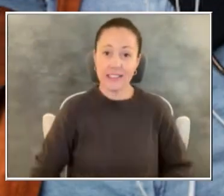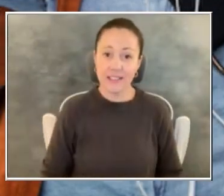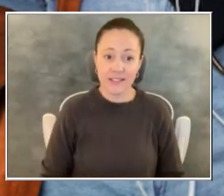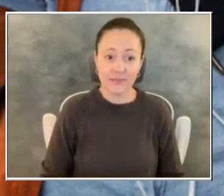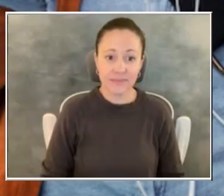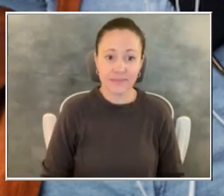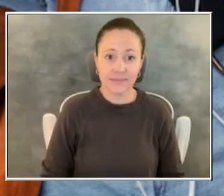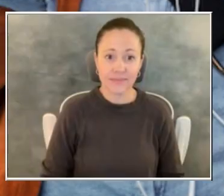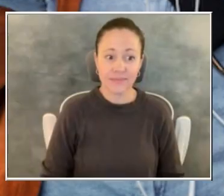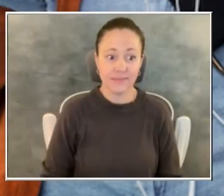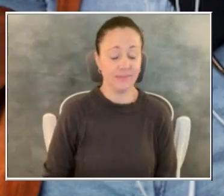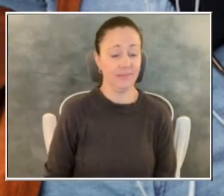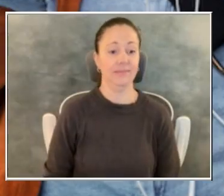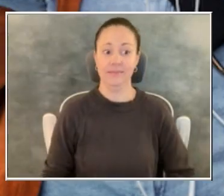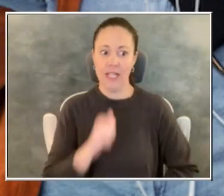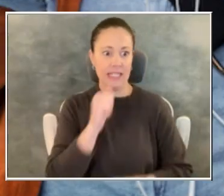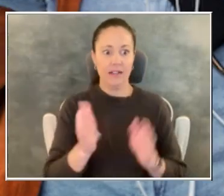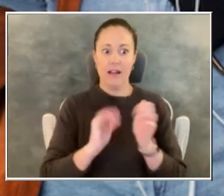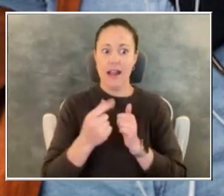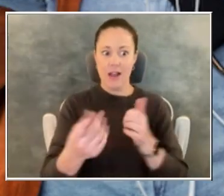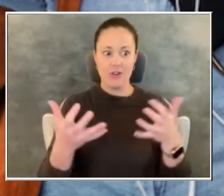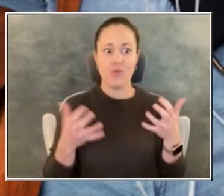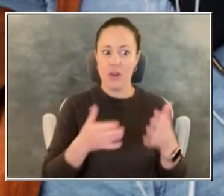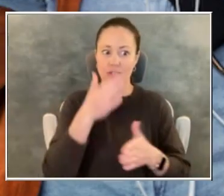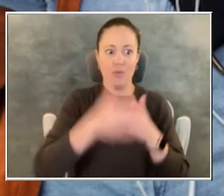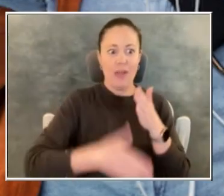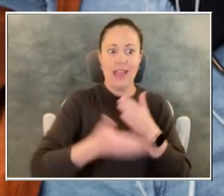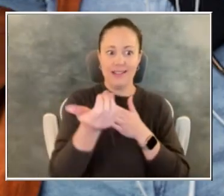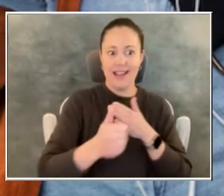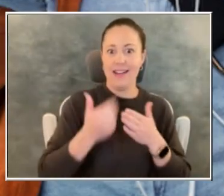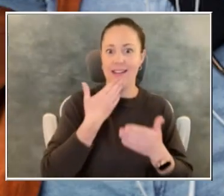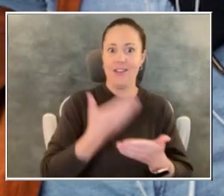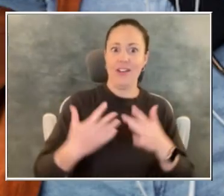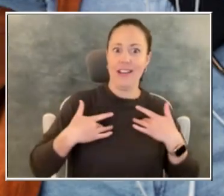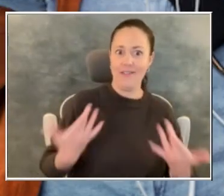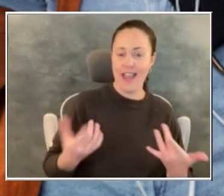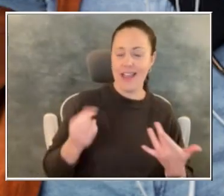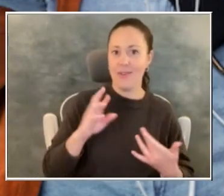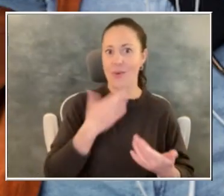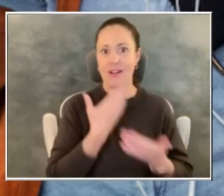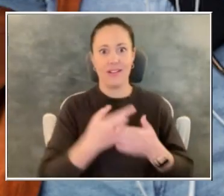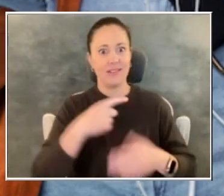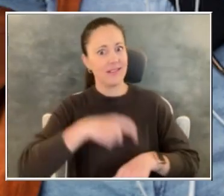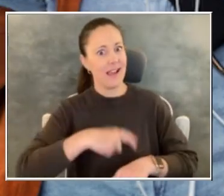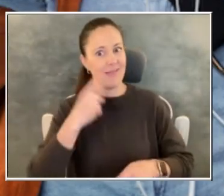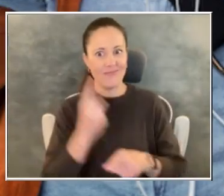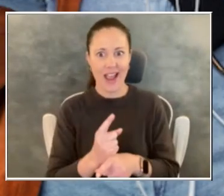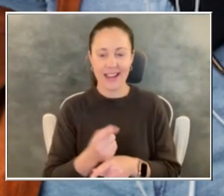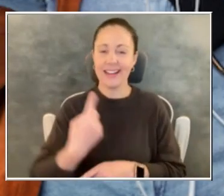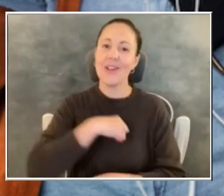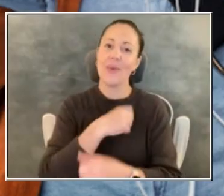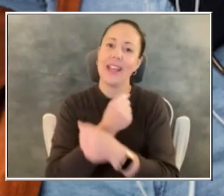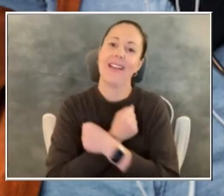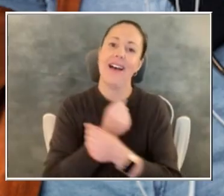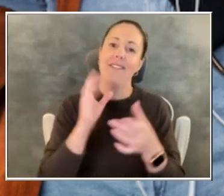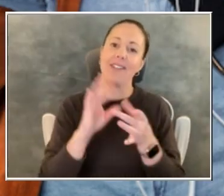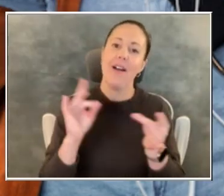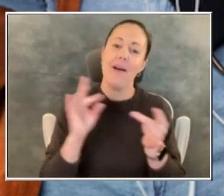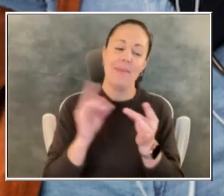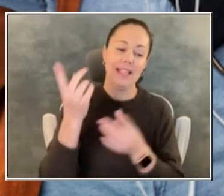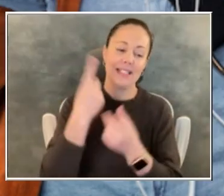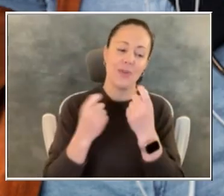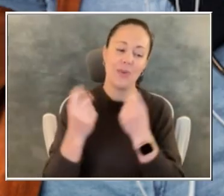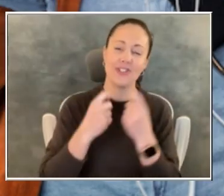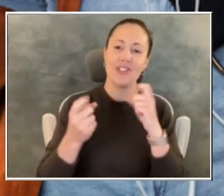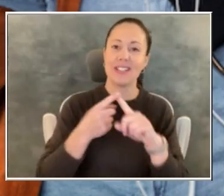And that's not the way you want to end any good time, right? With holiday heart. We love our questions and our comments from our viewers, so if you have something you'd like us to